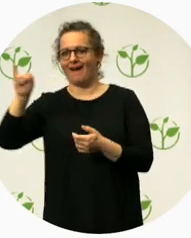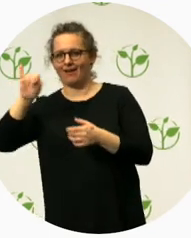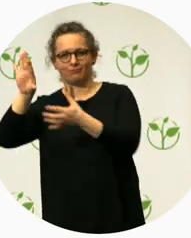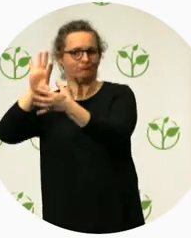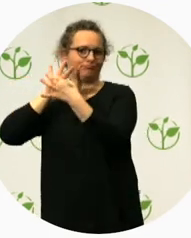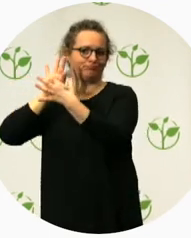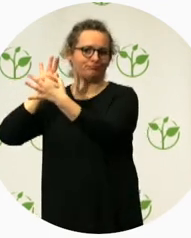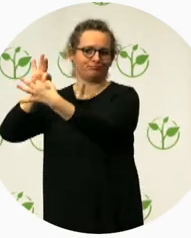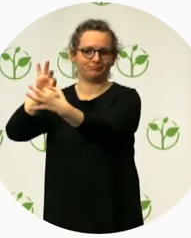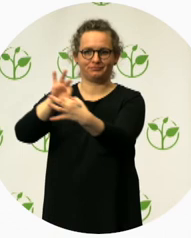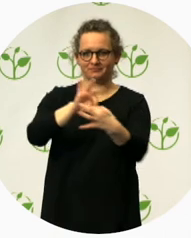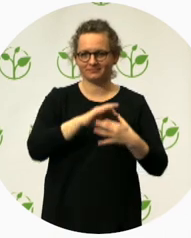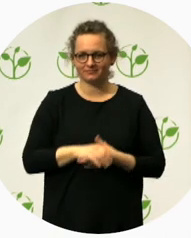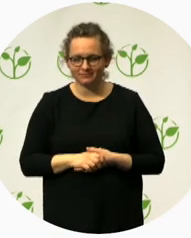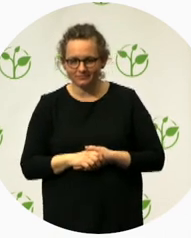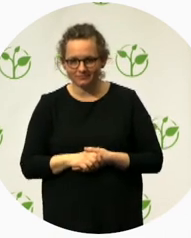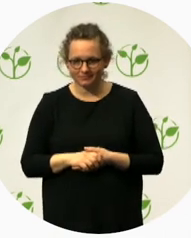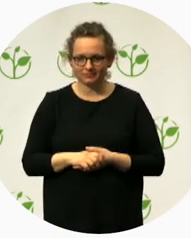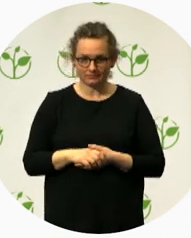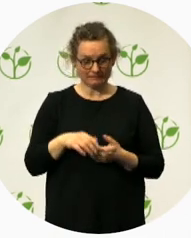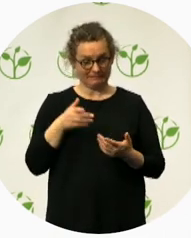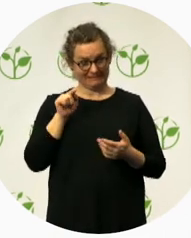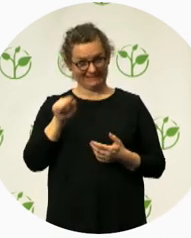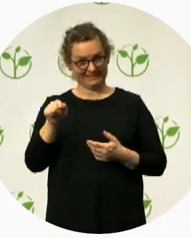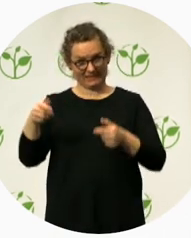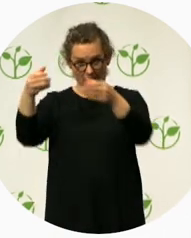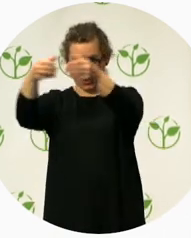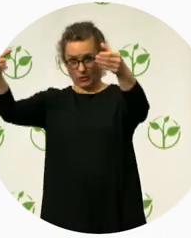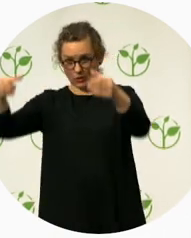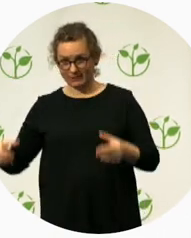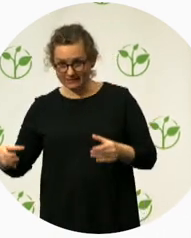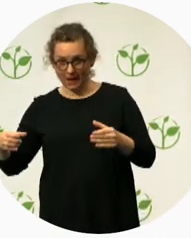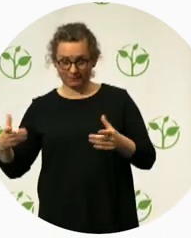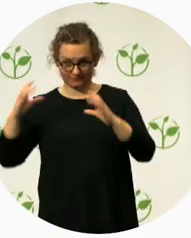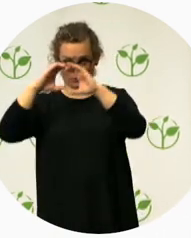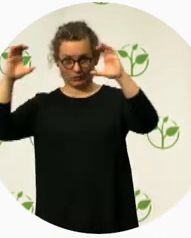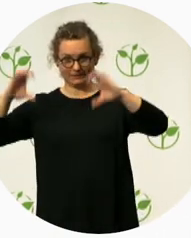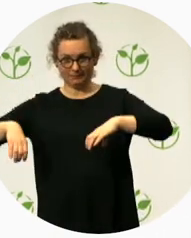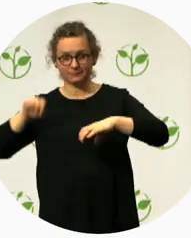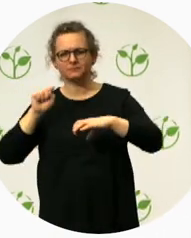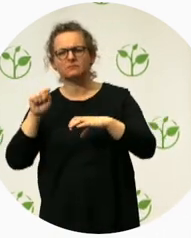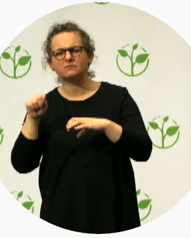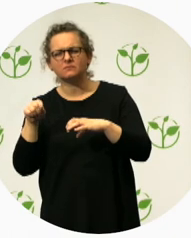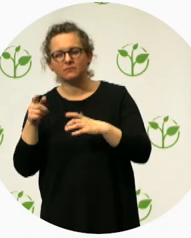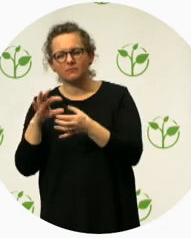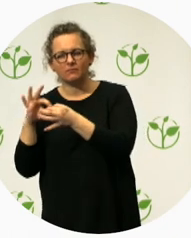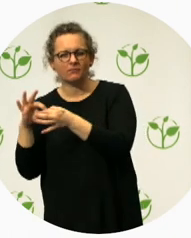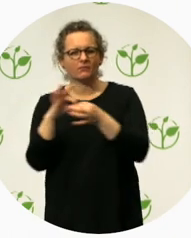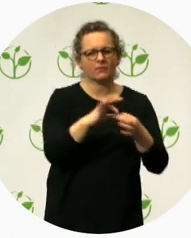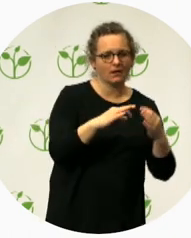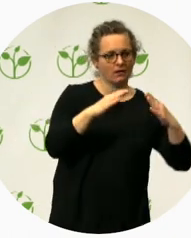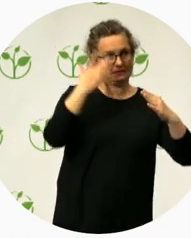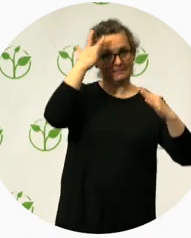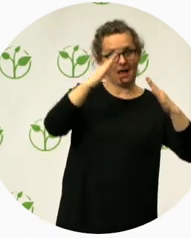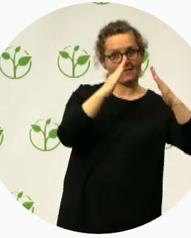we can link our smart home data to transport data. so that we get alerts and advice in our home to